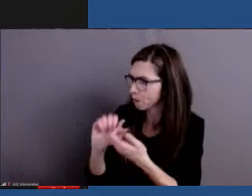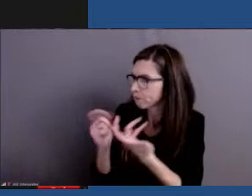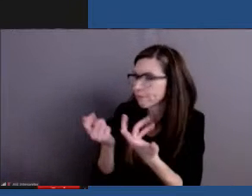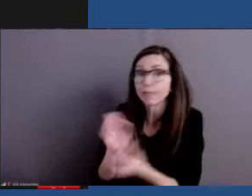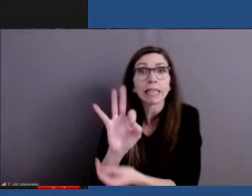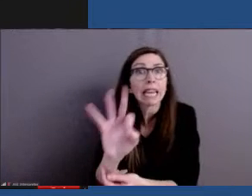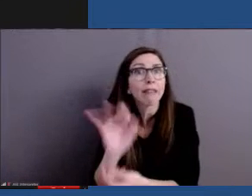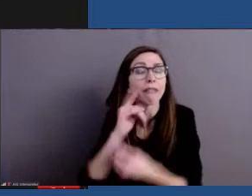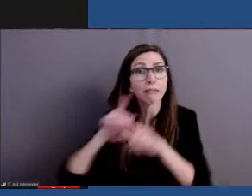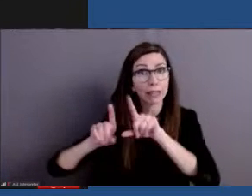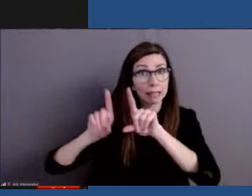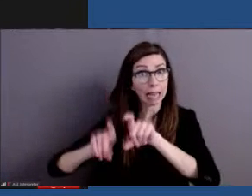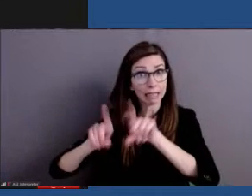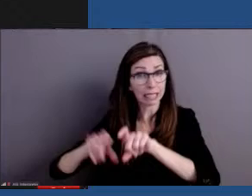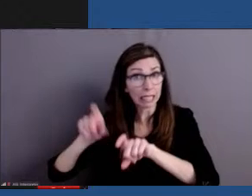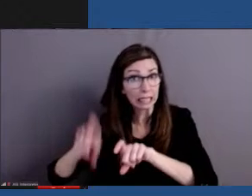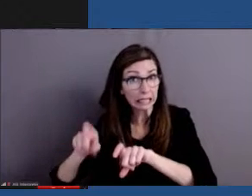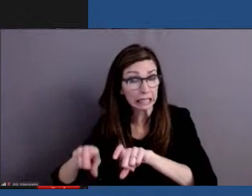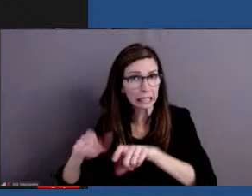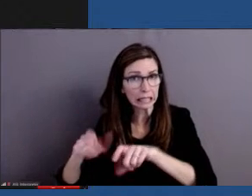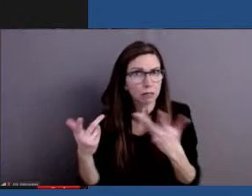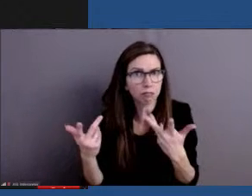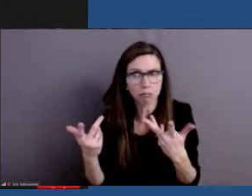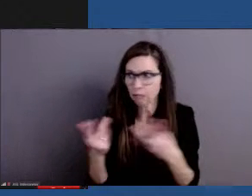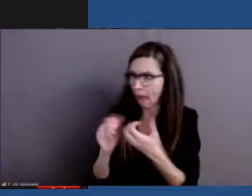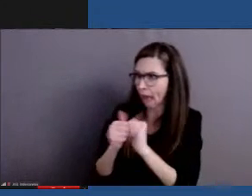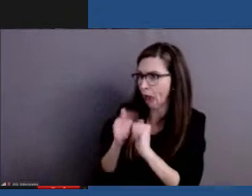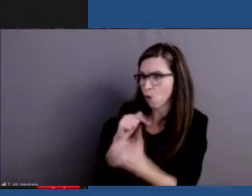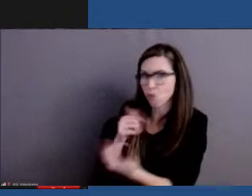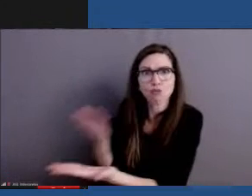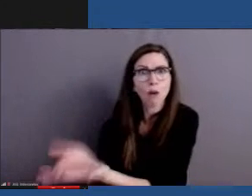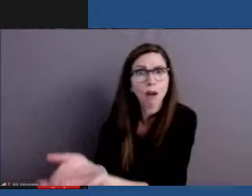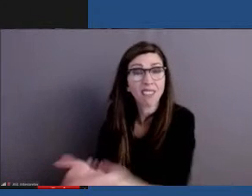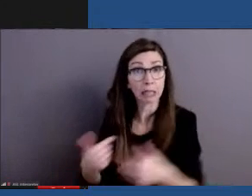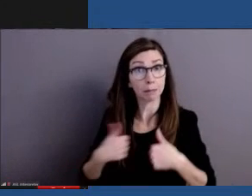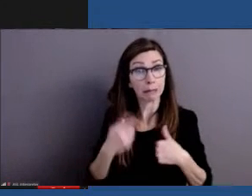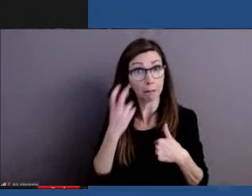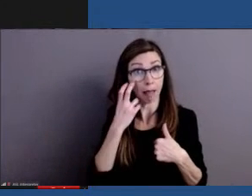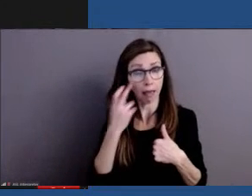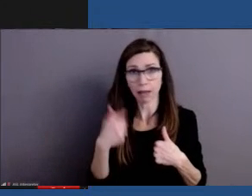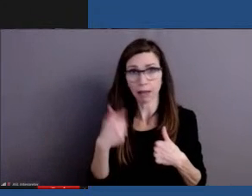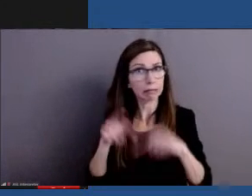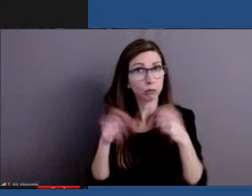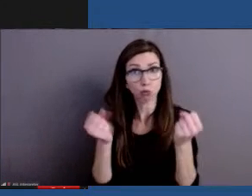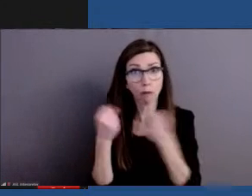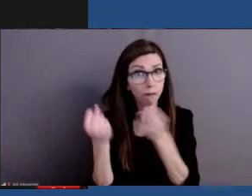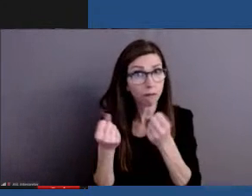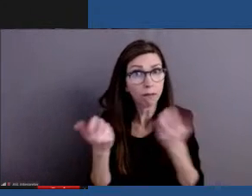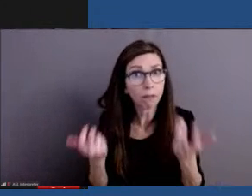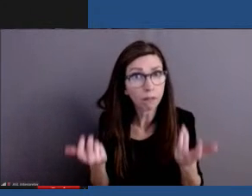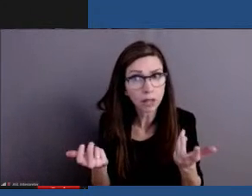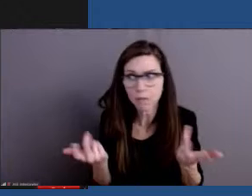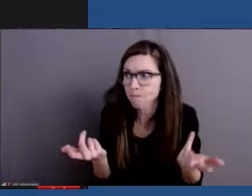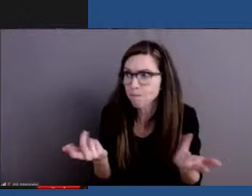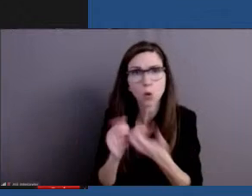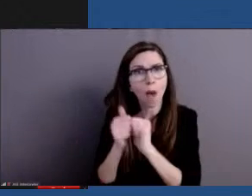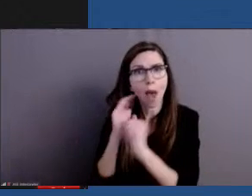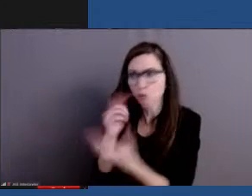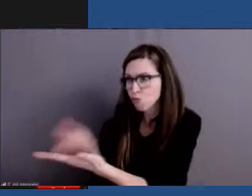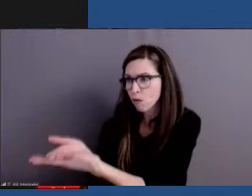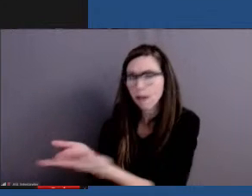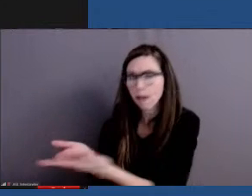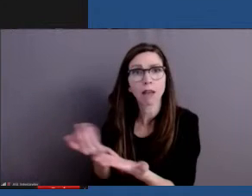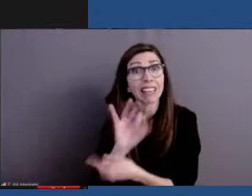that. For example, people who are blind like me don't drive and couldn't get access easily to the testing site.